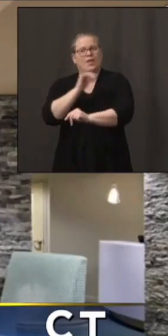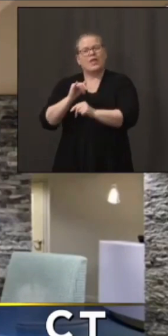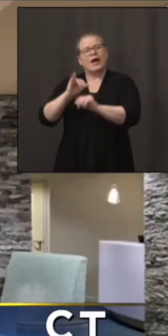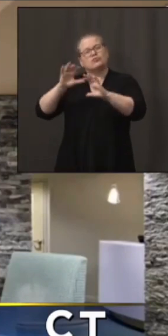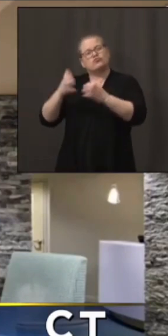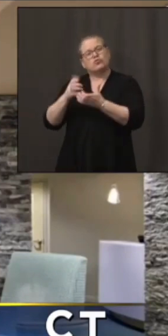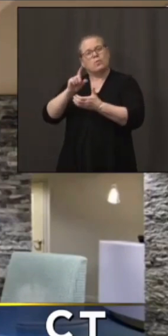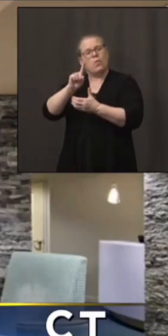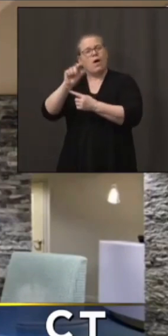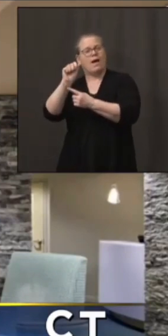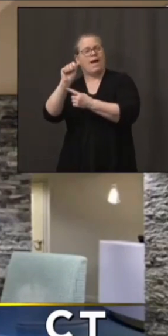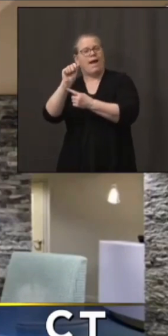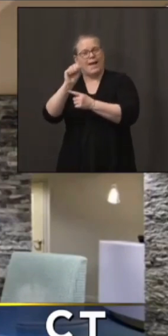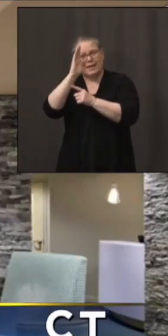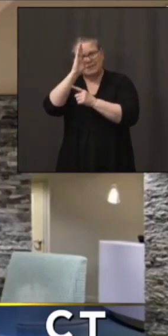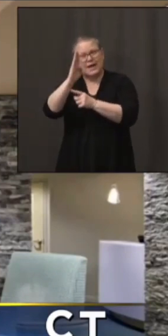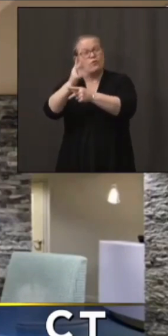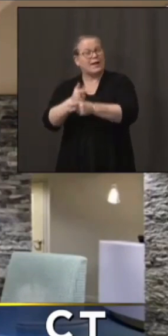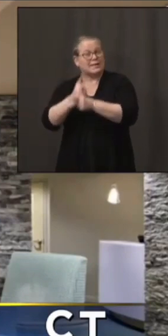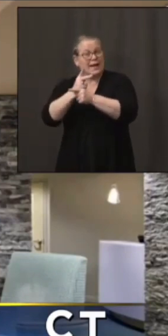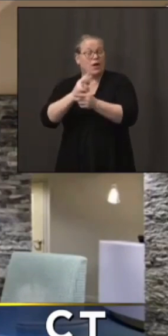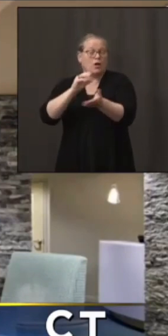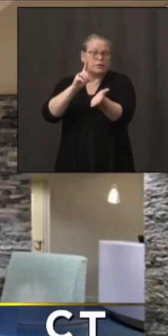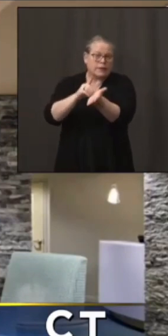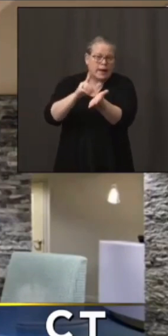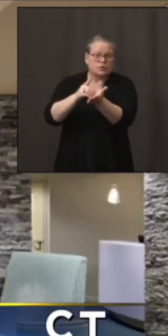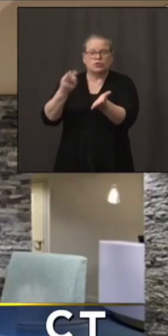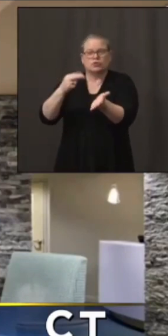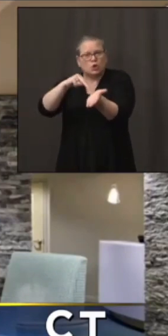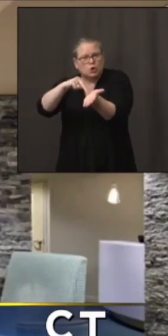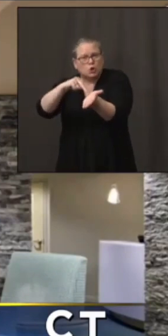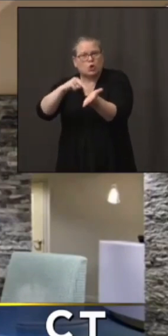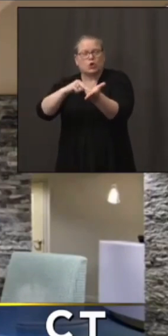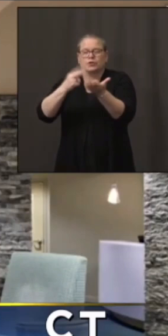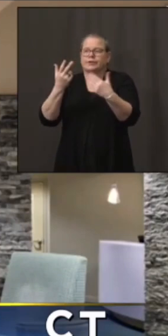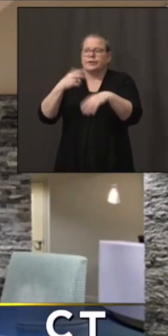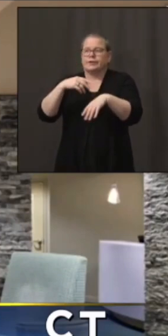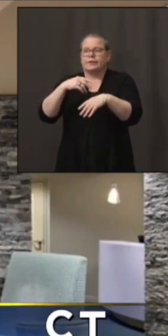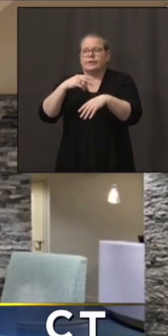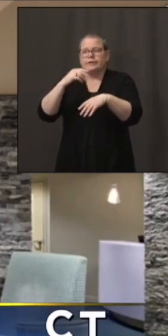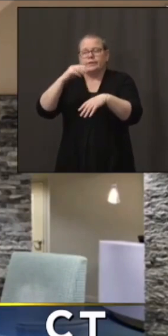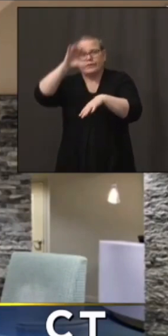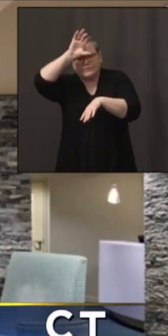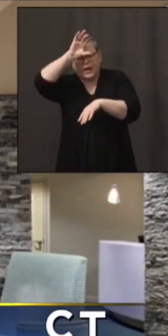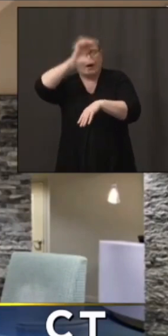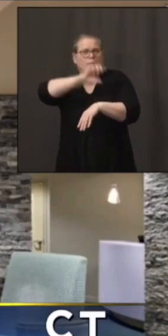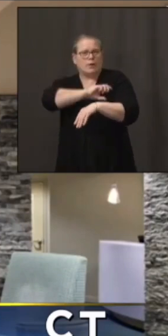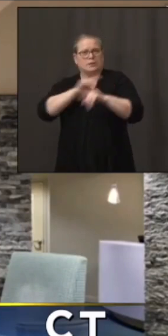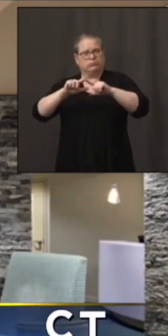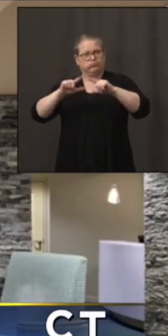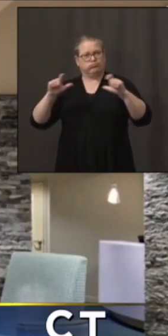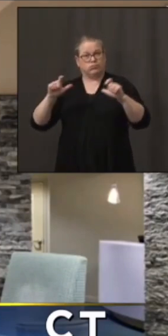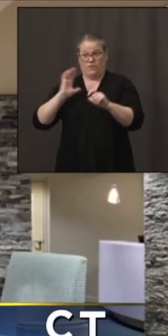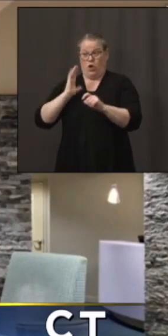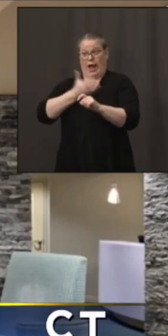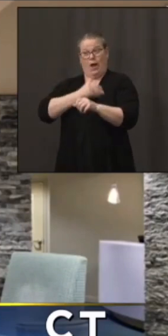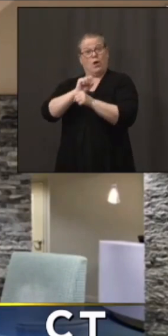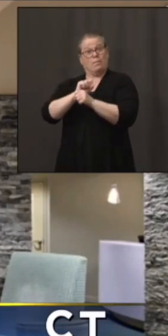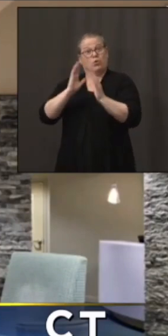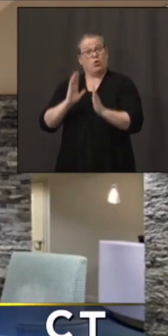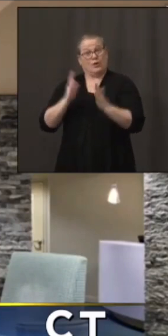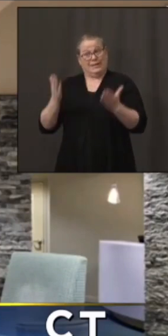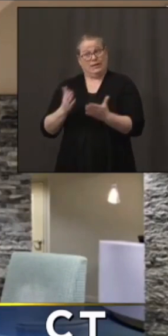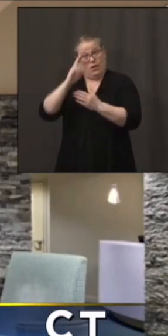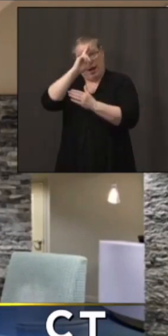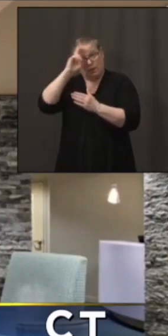caregivers. We've not only done that for our own employees, but for employees of other healthcare facilities throughout the region and the state, and have